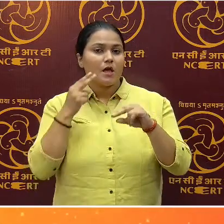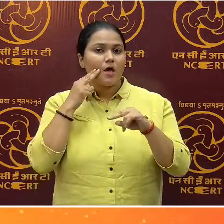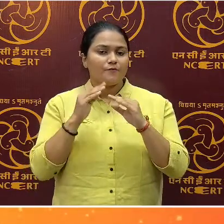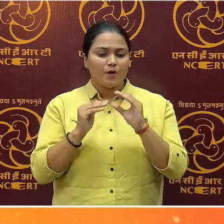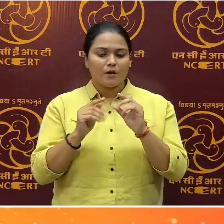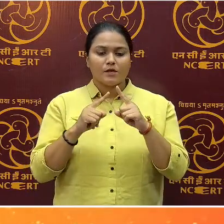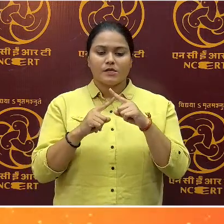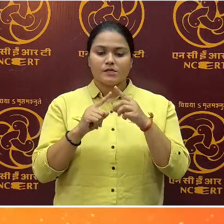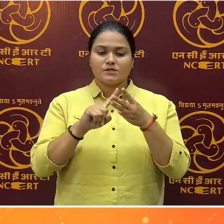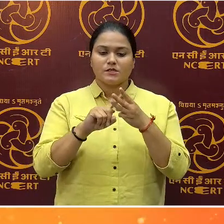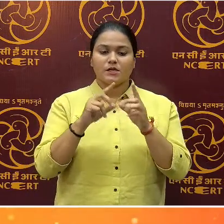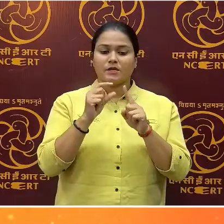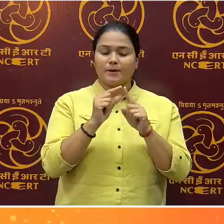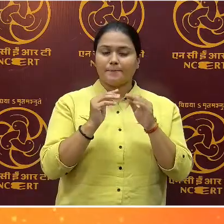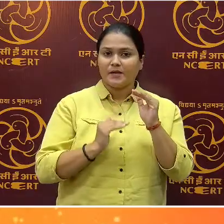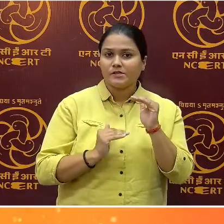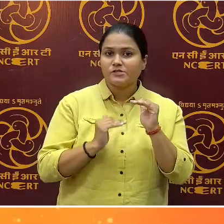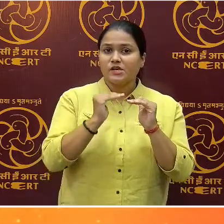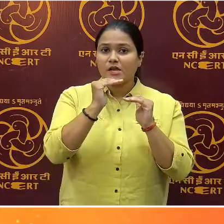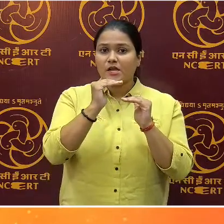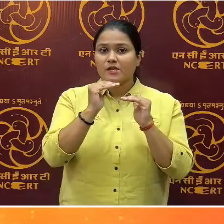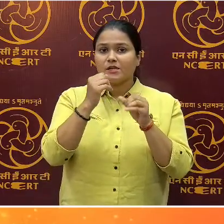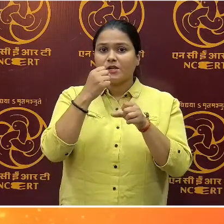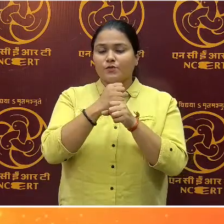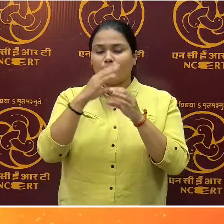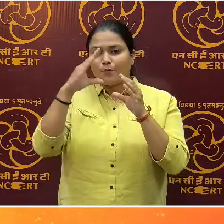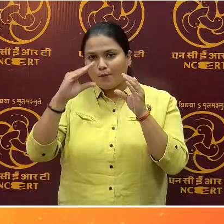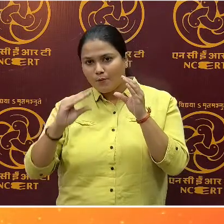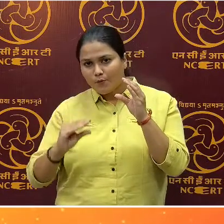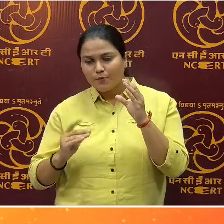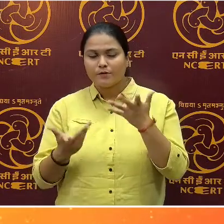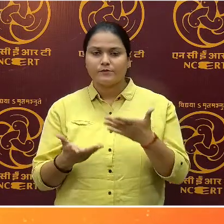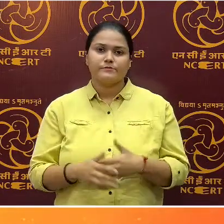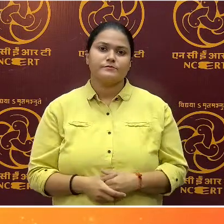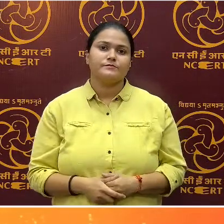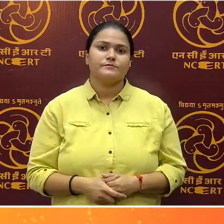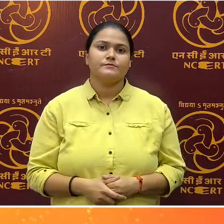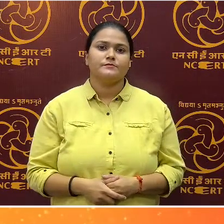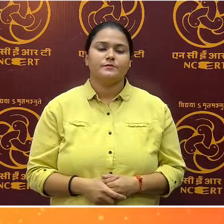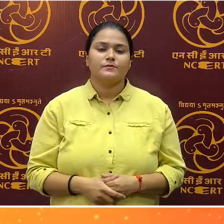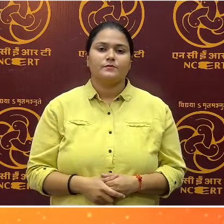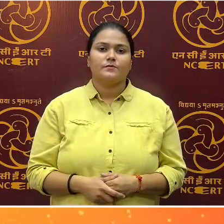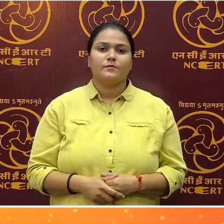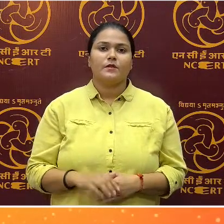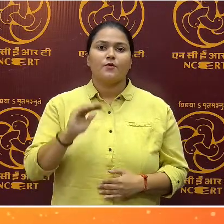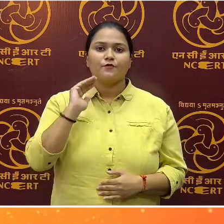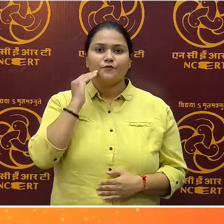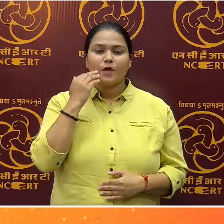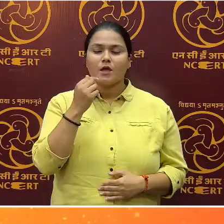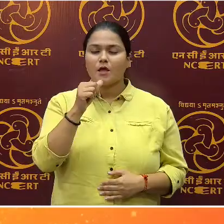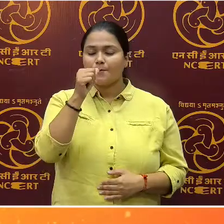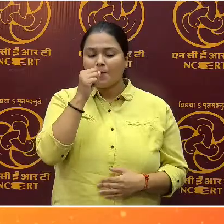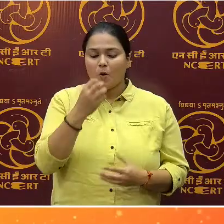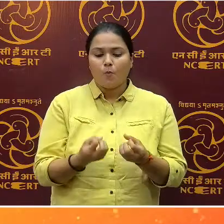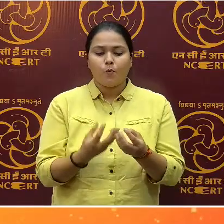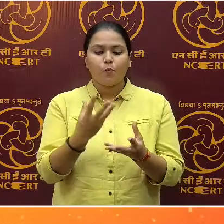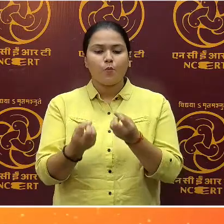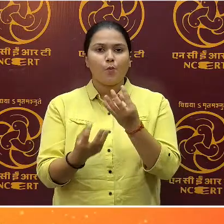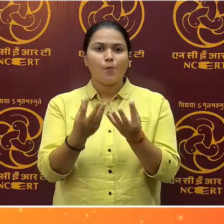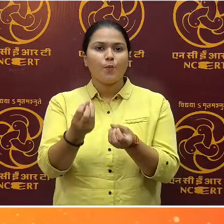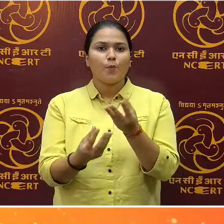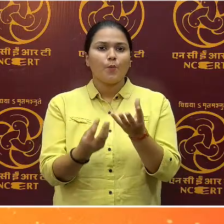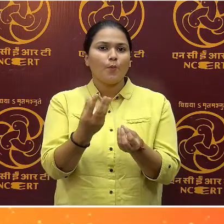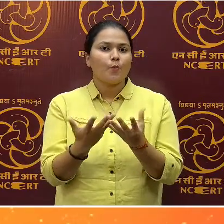the most common thing that we have seen in our houses. While we boil water, right? On boiling water,